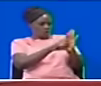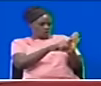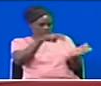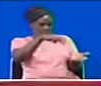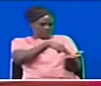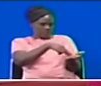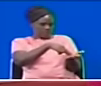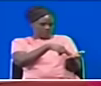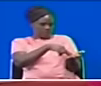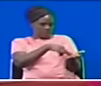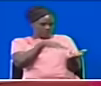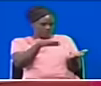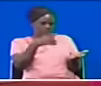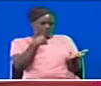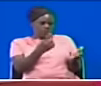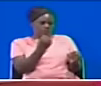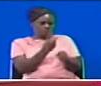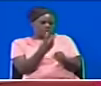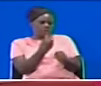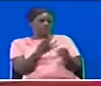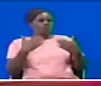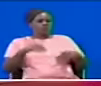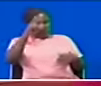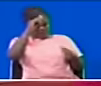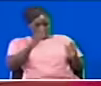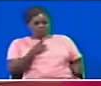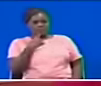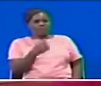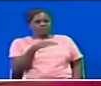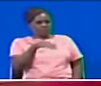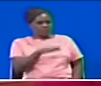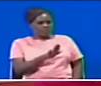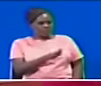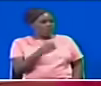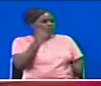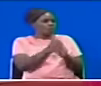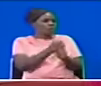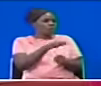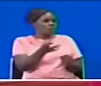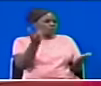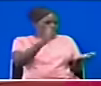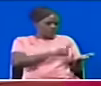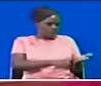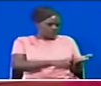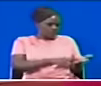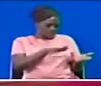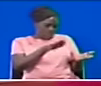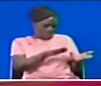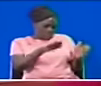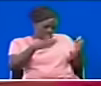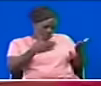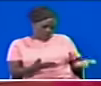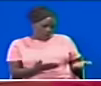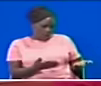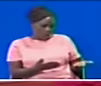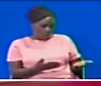time, what they've said, like the 12 women who are running for governor, what they've said is they're going on their track record, their professionalism. That's how they're